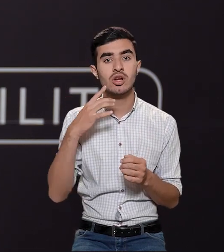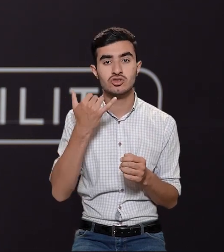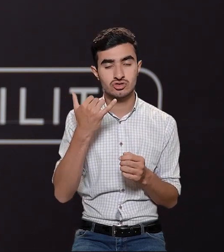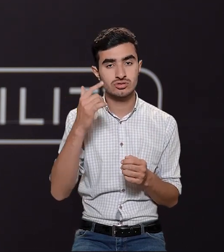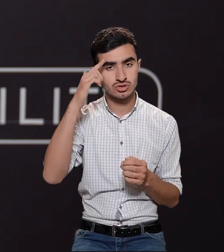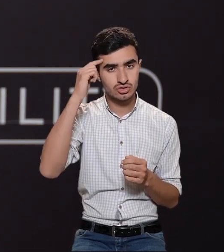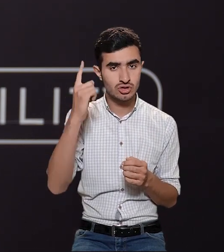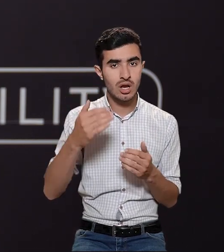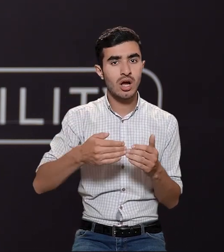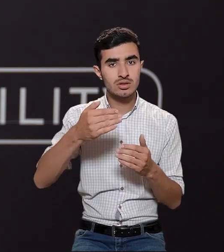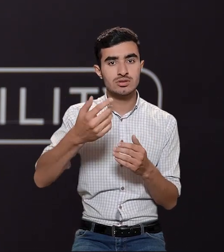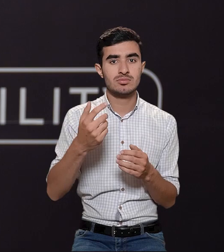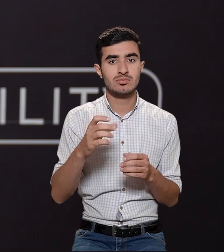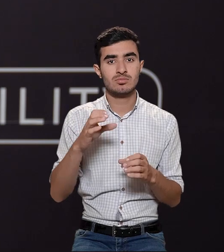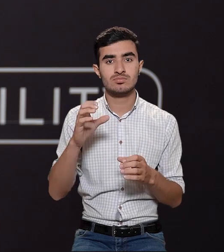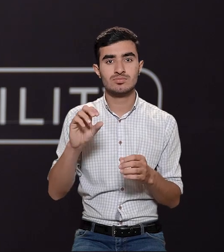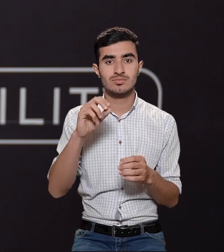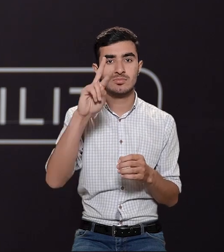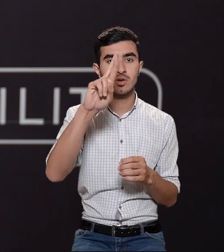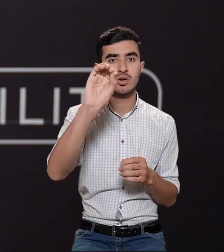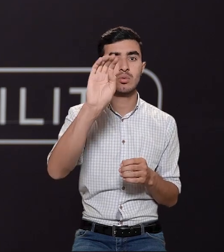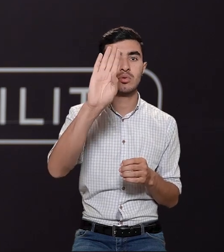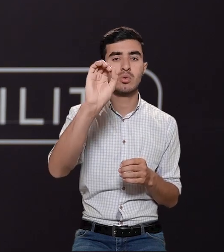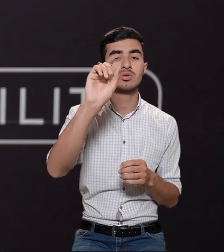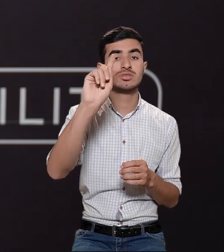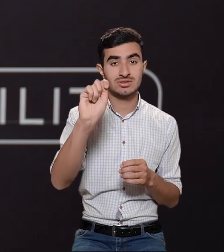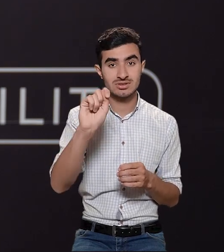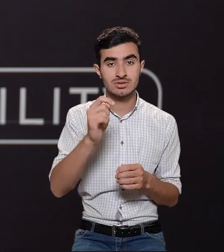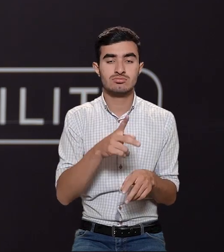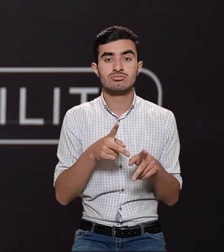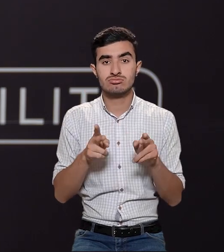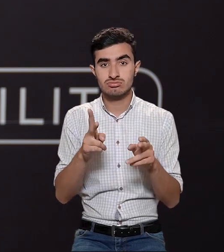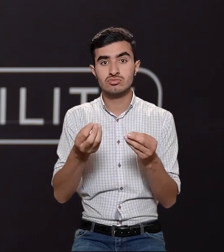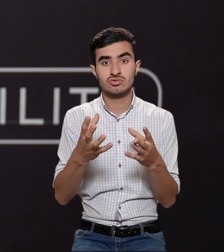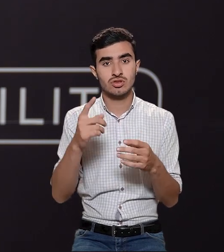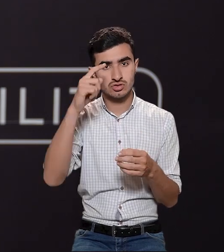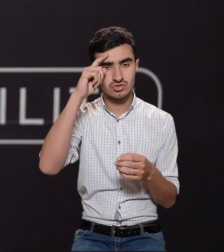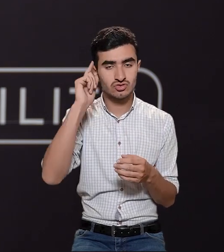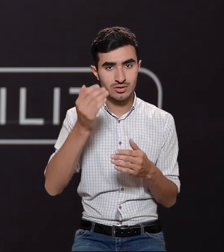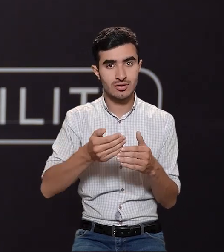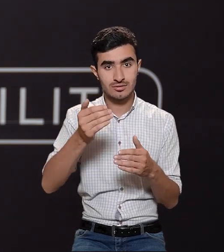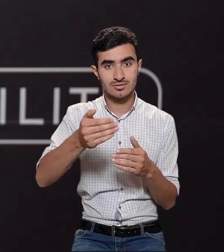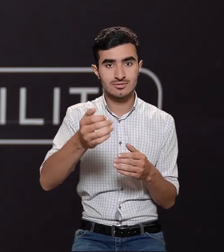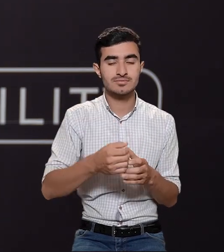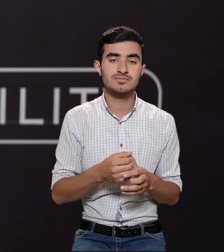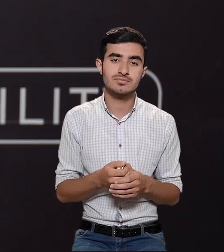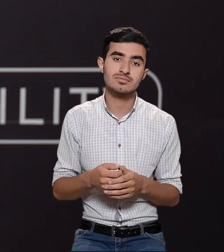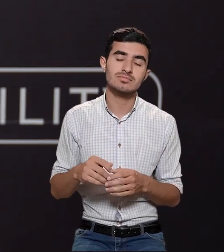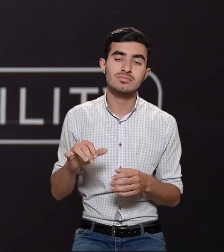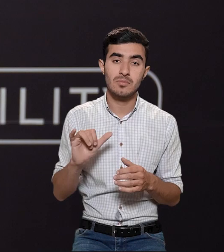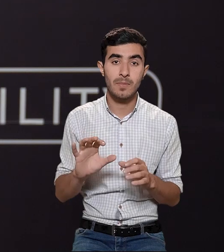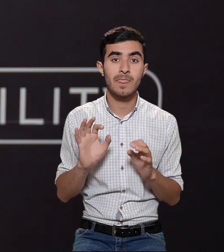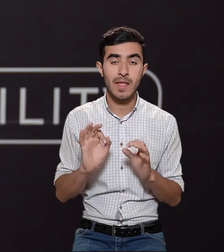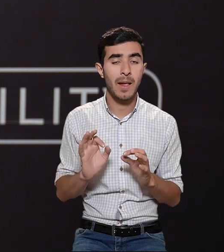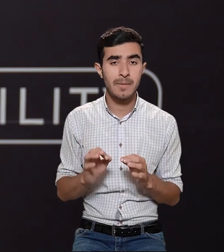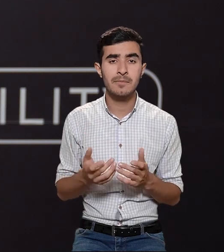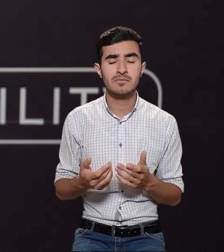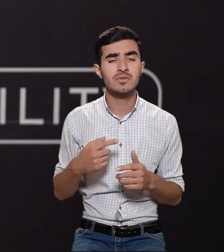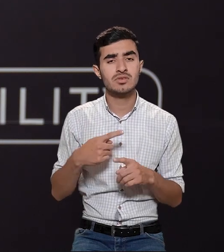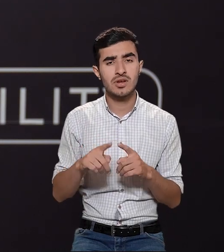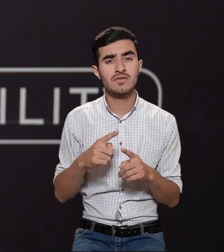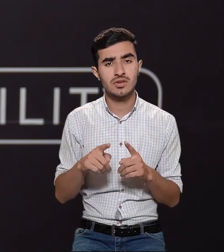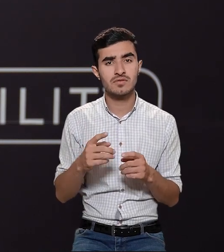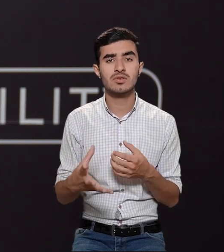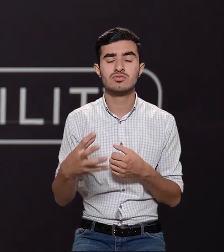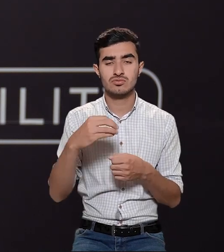in a month or so, because our consultants, they have gotten the training to start this robotic program, and we'll be